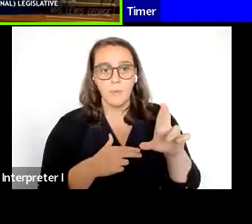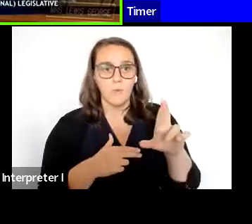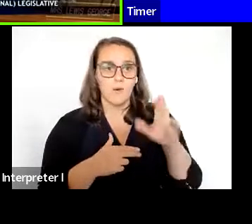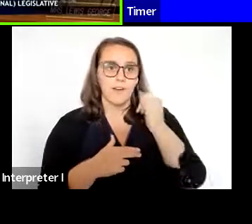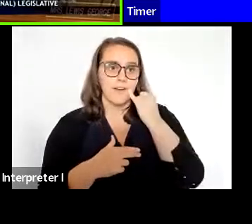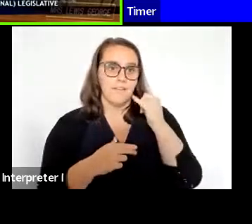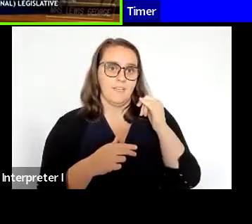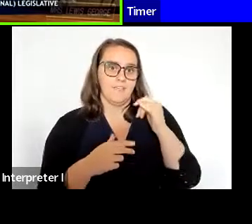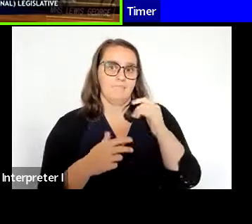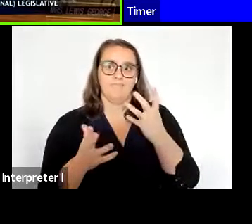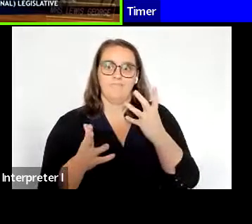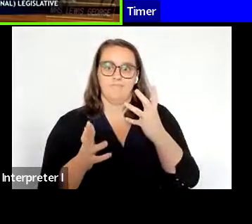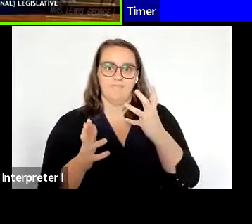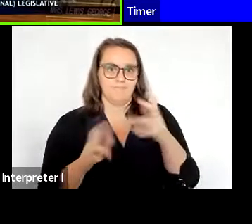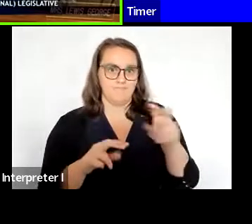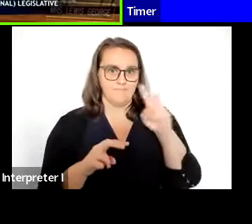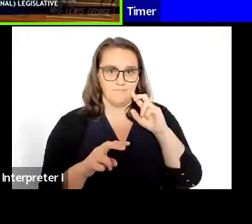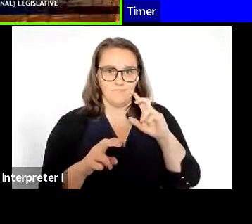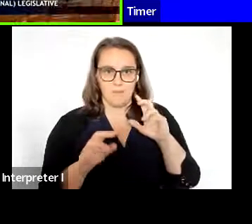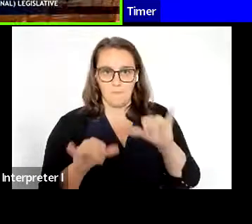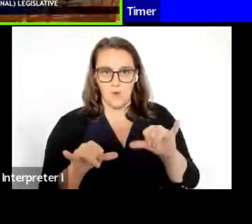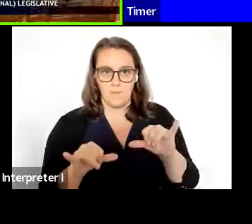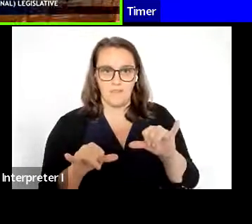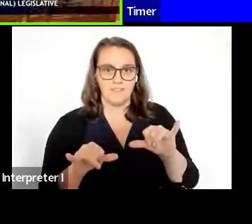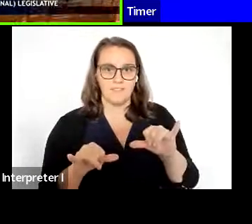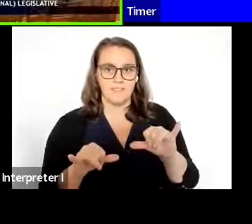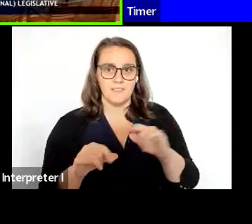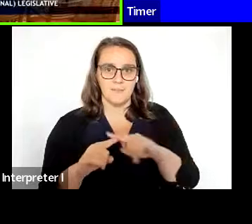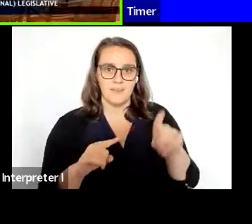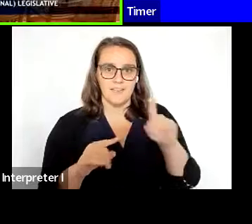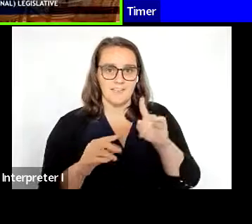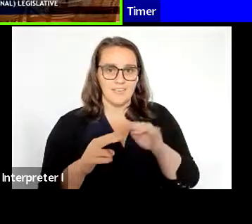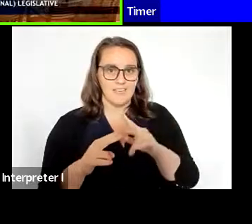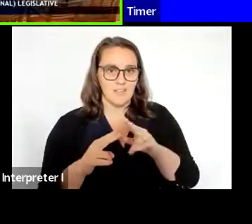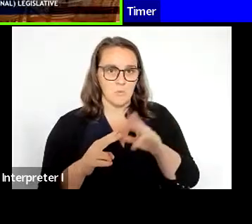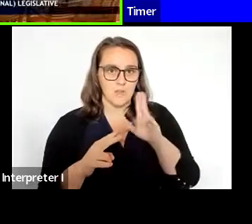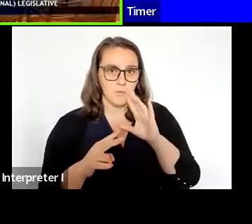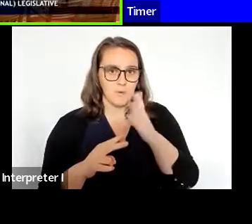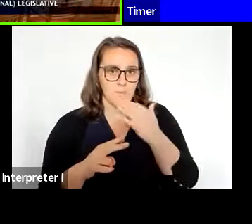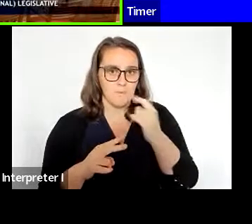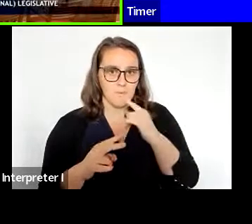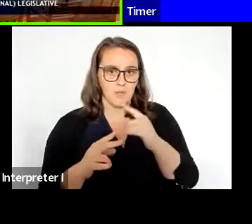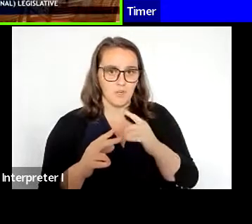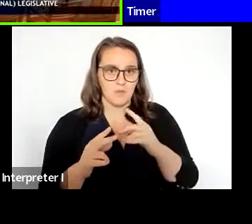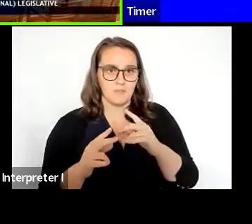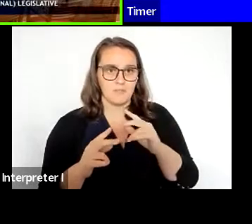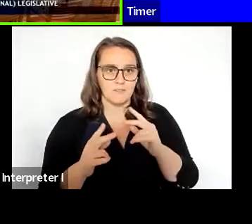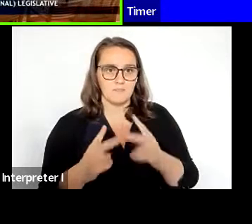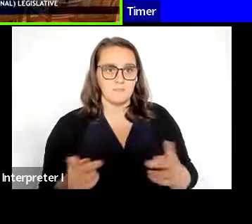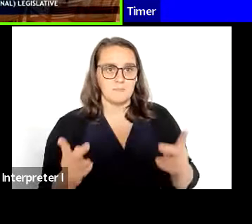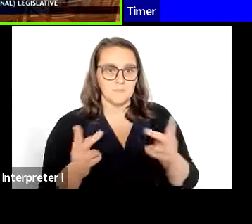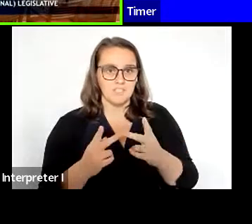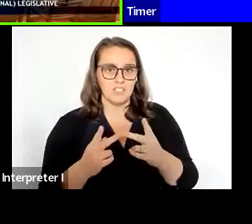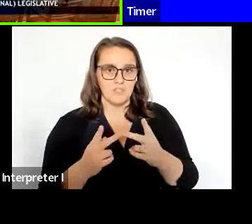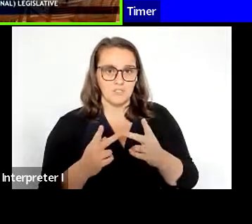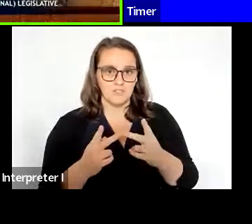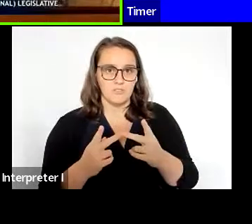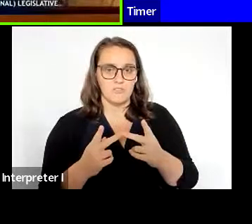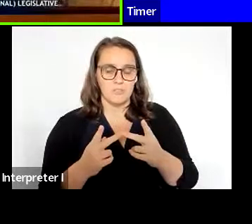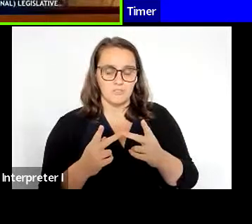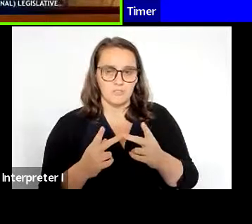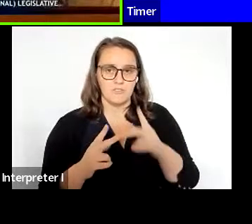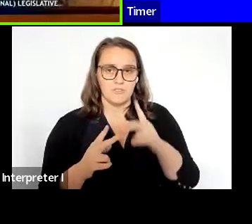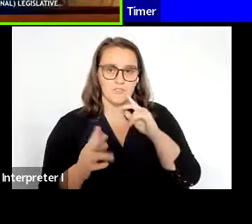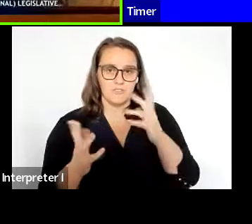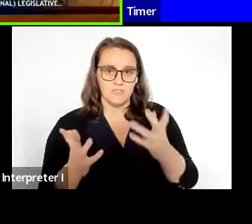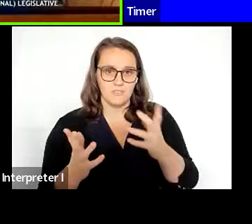permanent. That will be up to how those discussions go. But I think either way, we're going to be in a much better position to tackle this once we can sit down with the executive